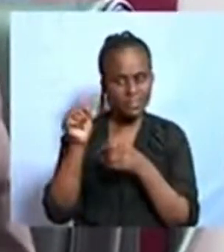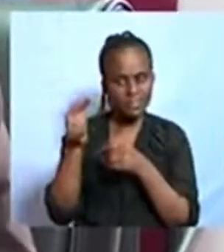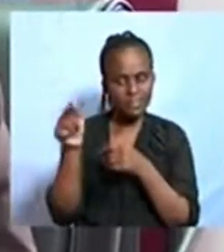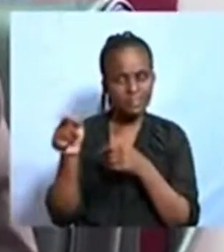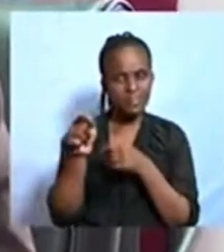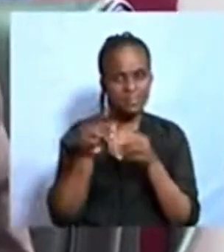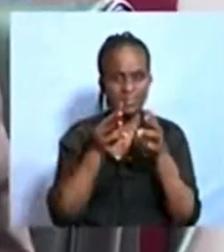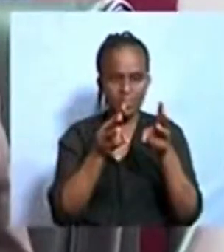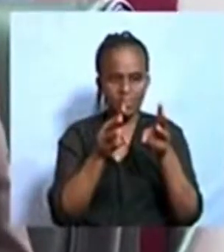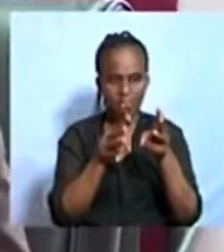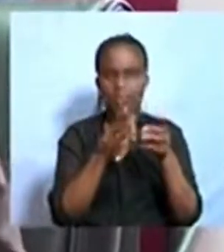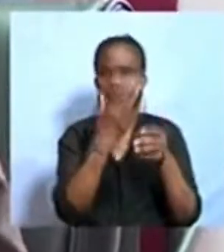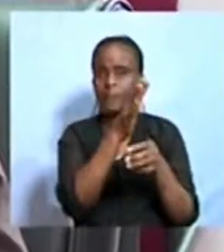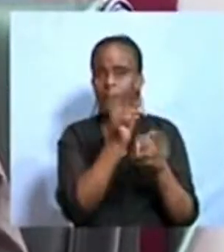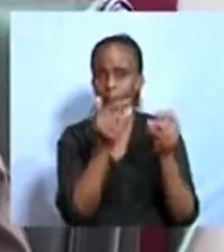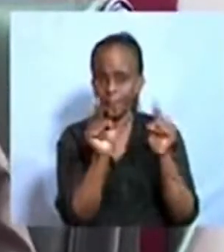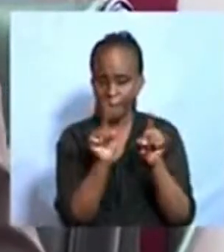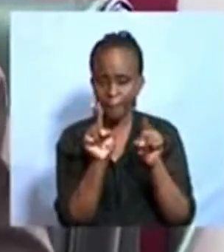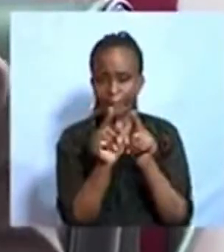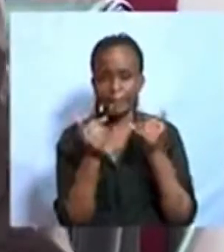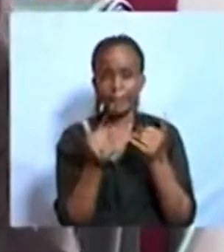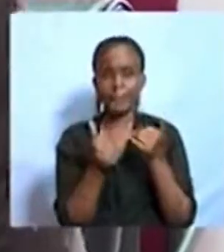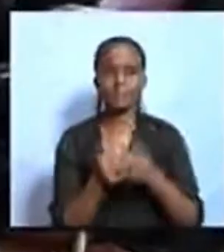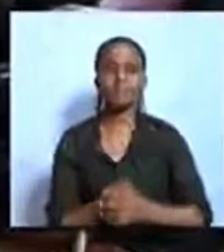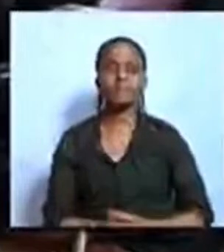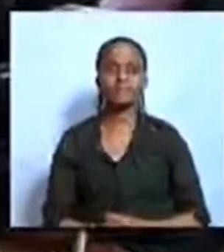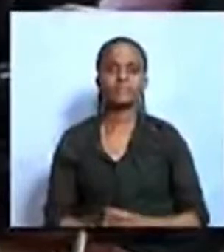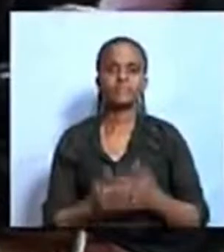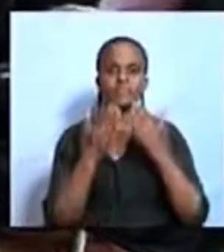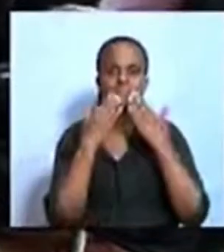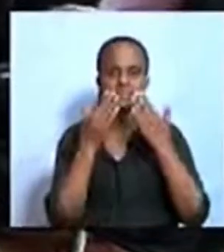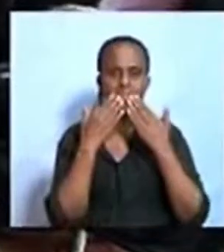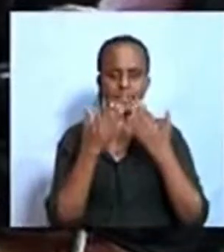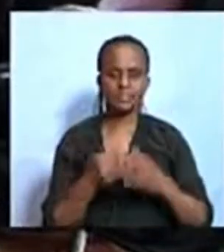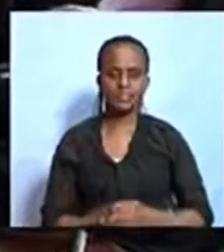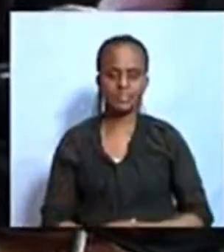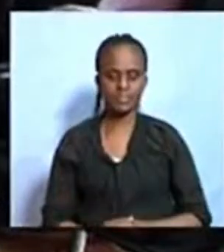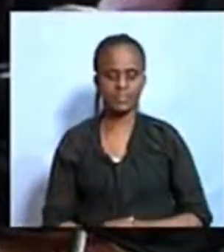the way it is as at now. Thank you.